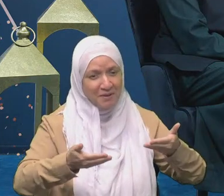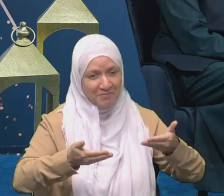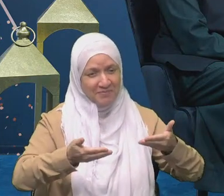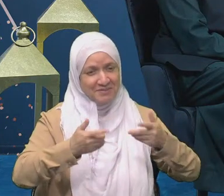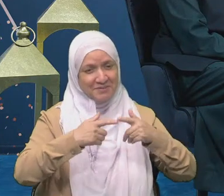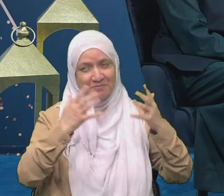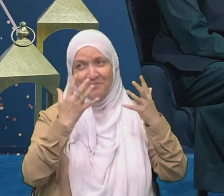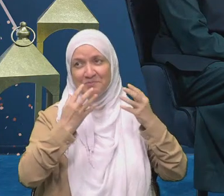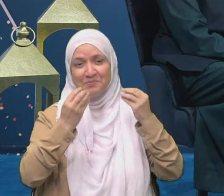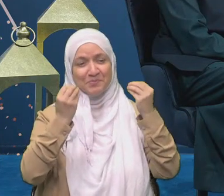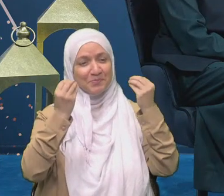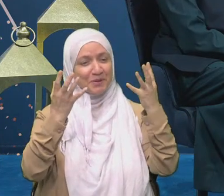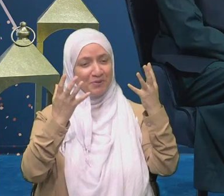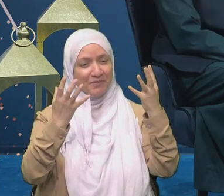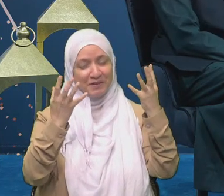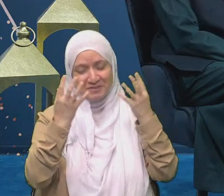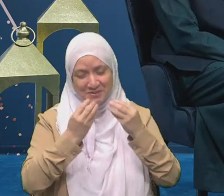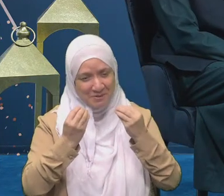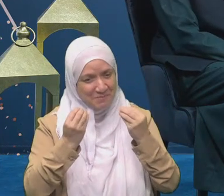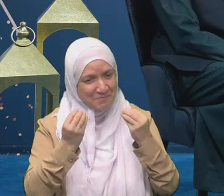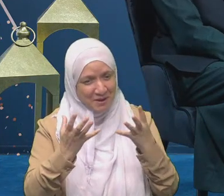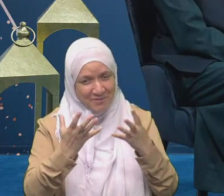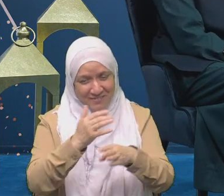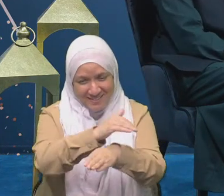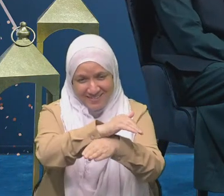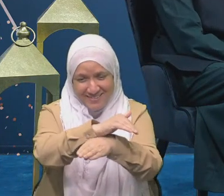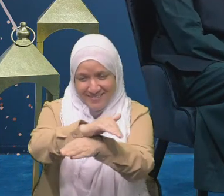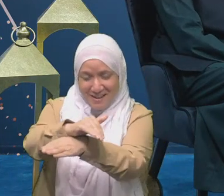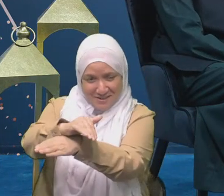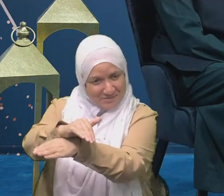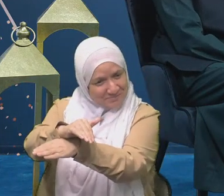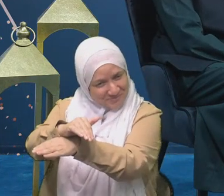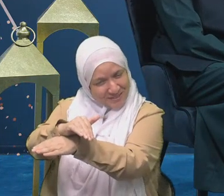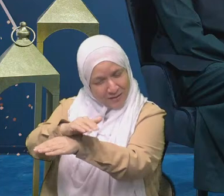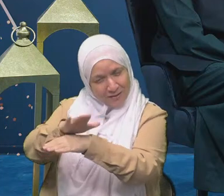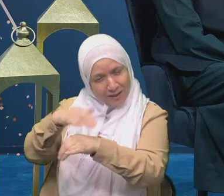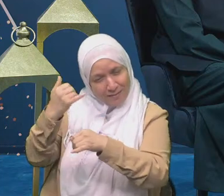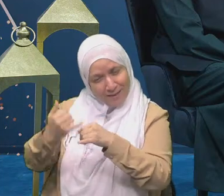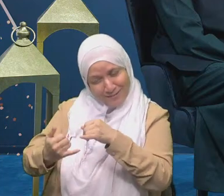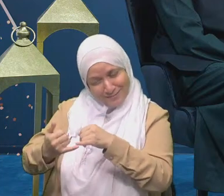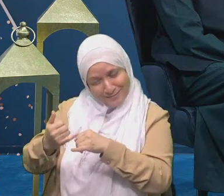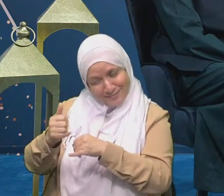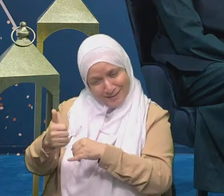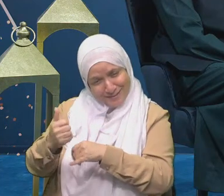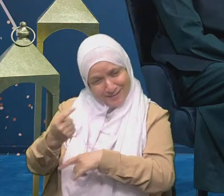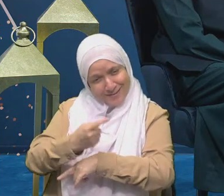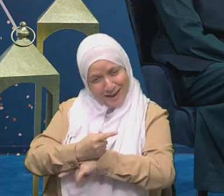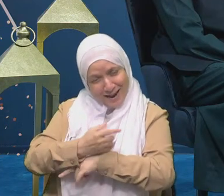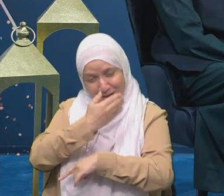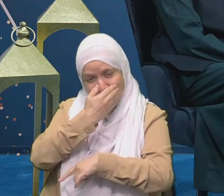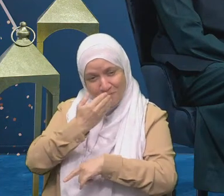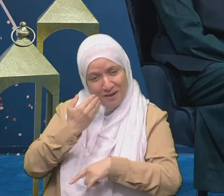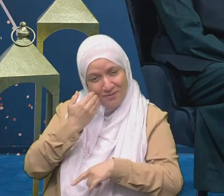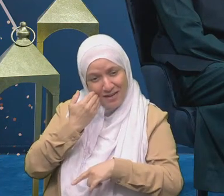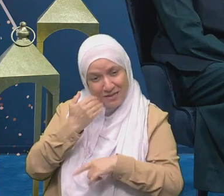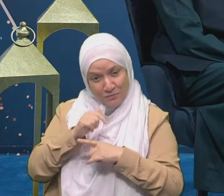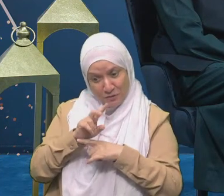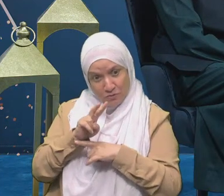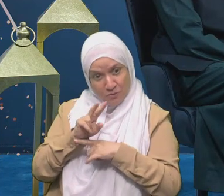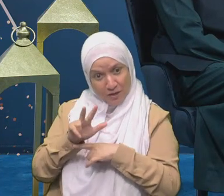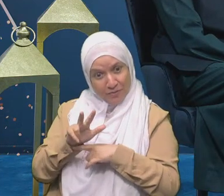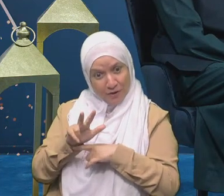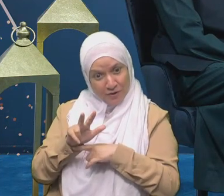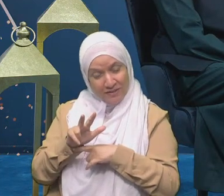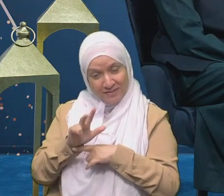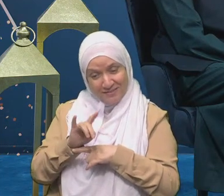beautiful evening and night of the last 10 nights of Ramadan. We are on the 23rd night. We ask Allah subhanahu wa ta'ala to